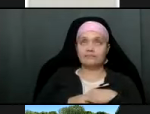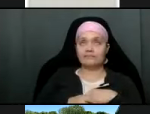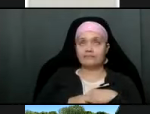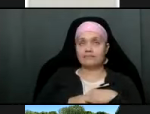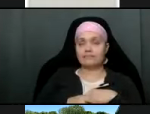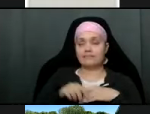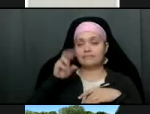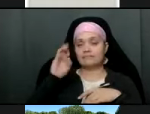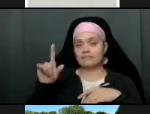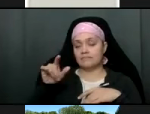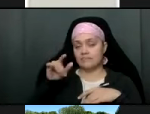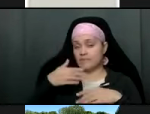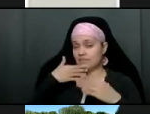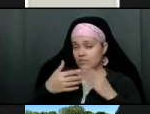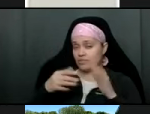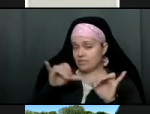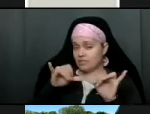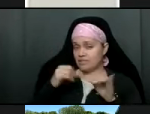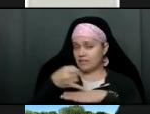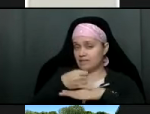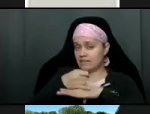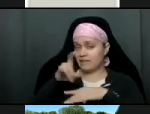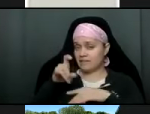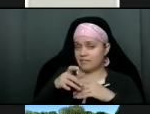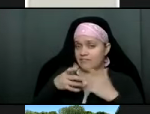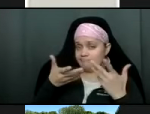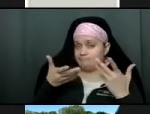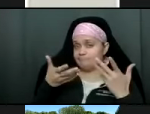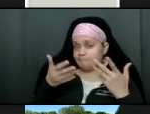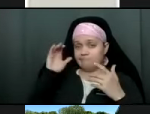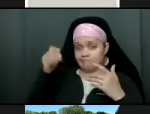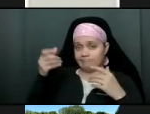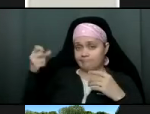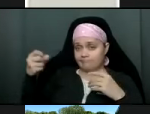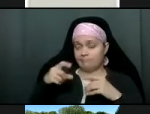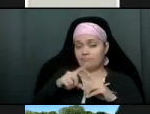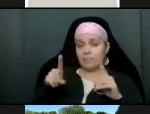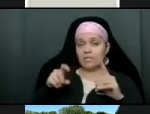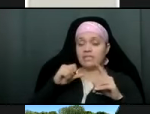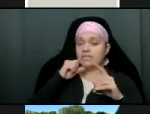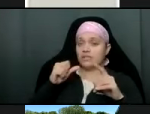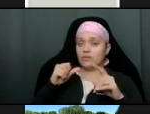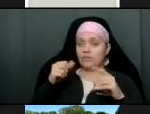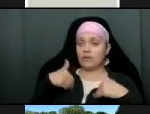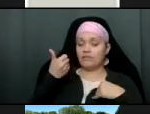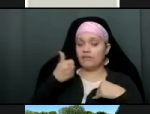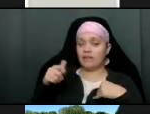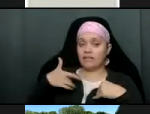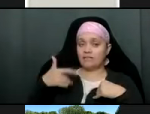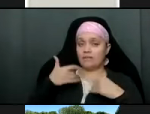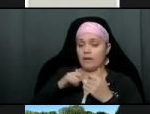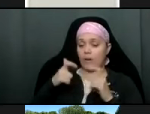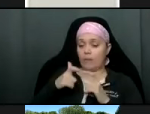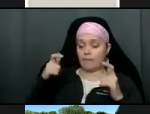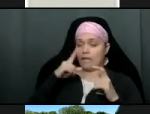Well, is it kind of a good-sized island? Seems to be, but they don't have any sense of how large